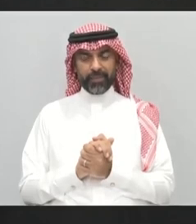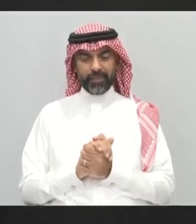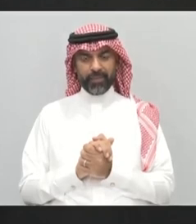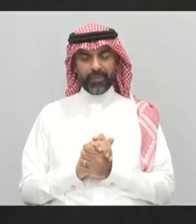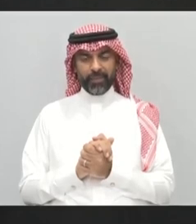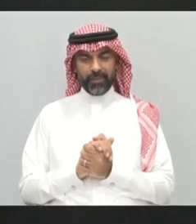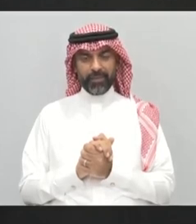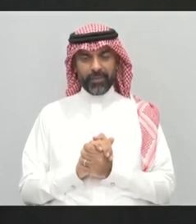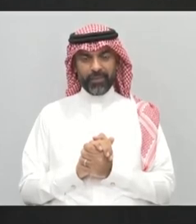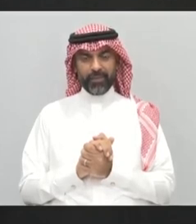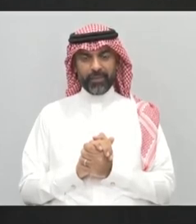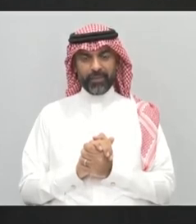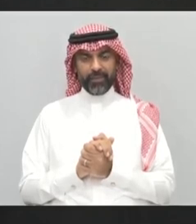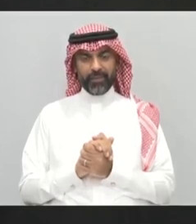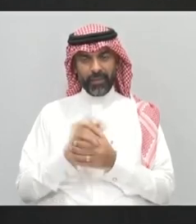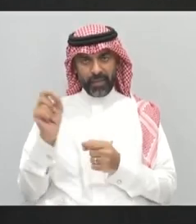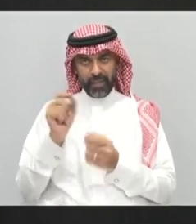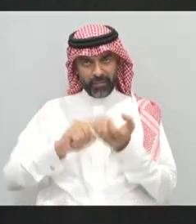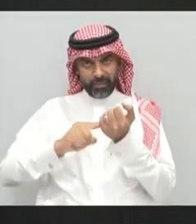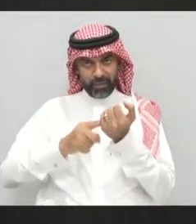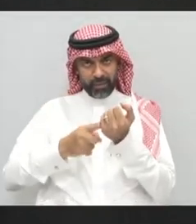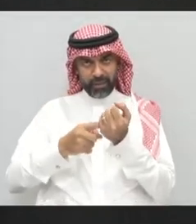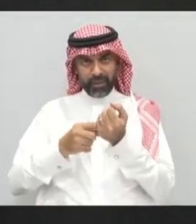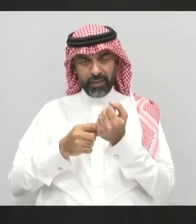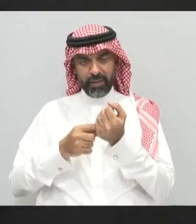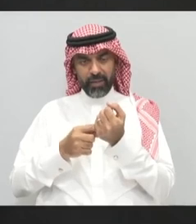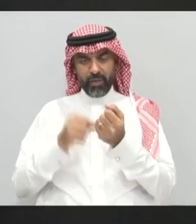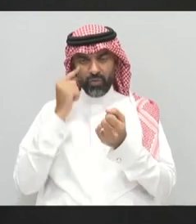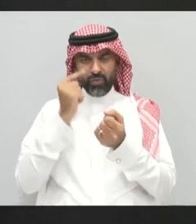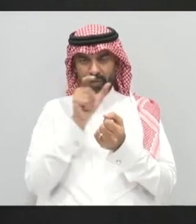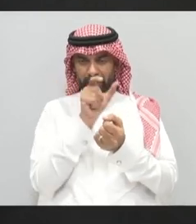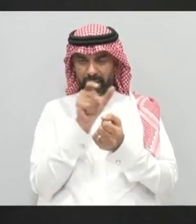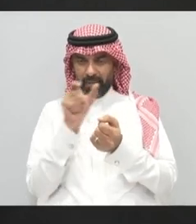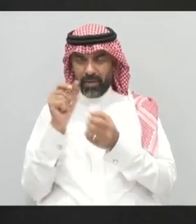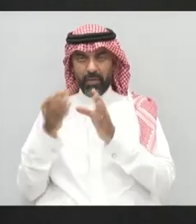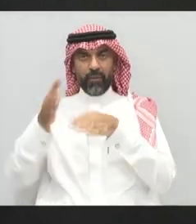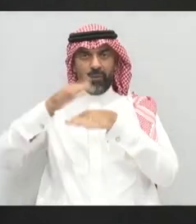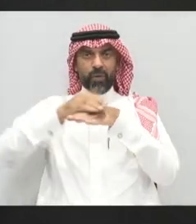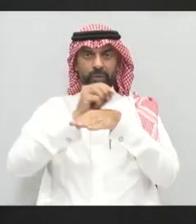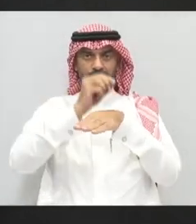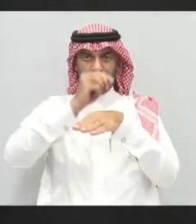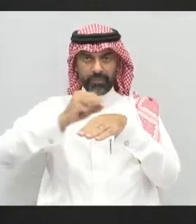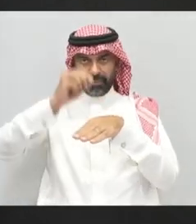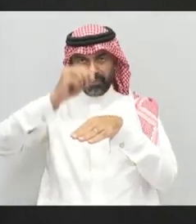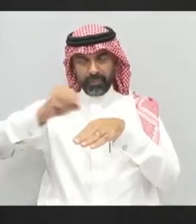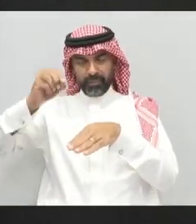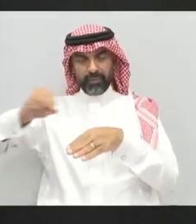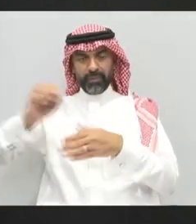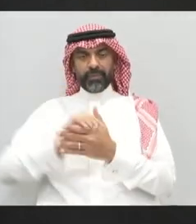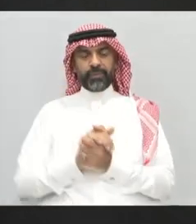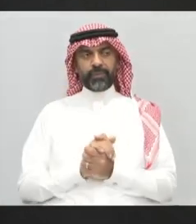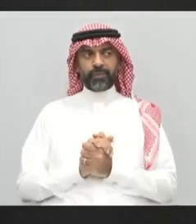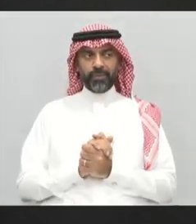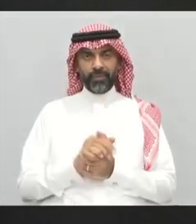and then trace using your pencil. Okay, remember to keep your writing neat and